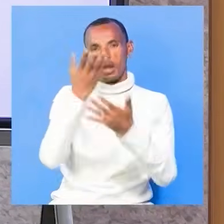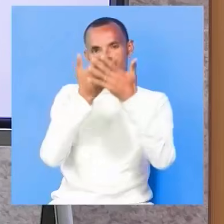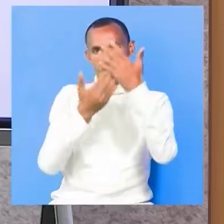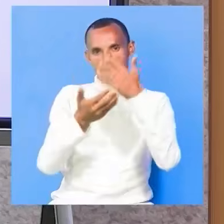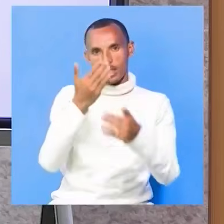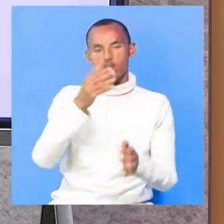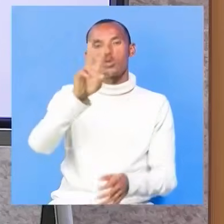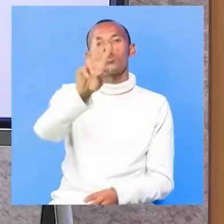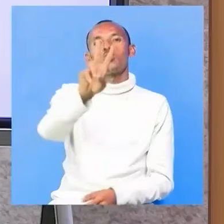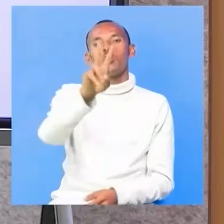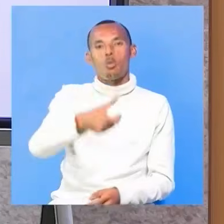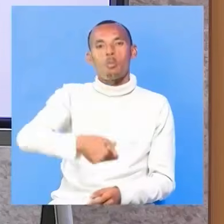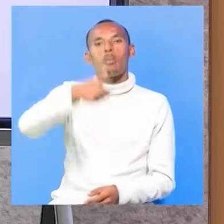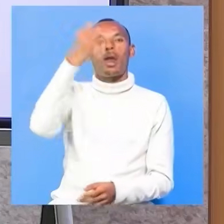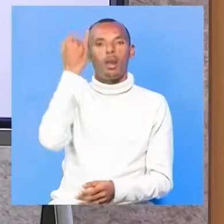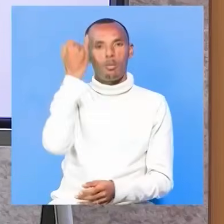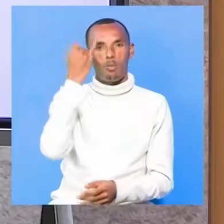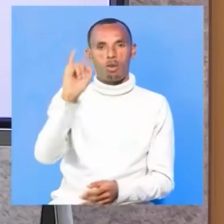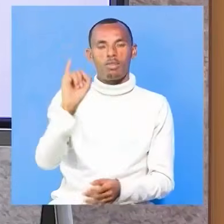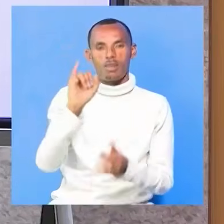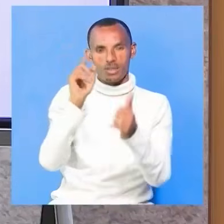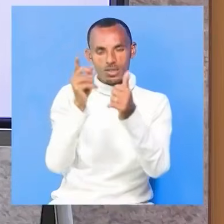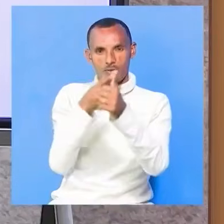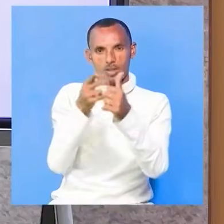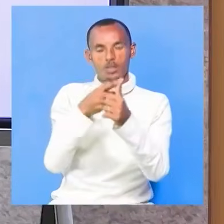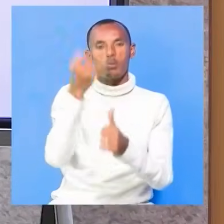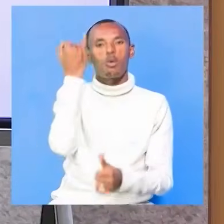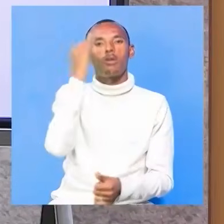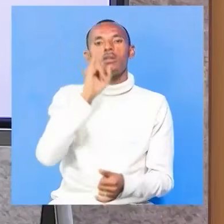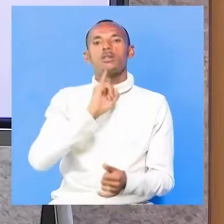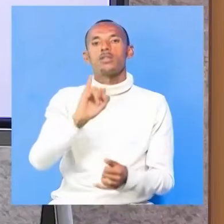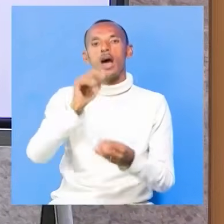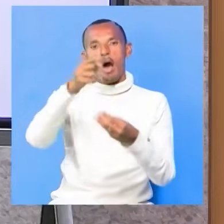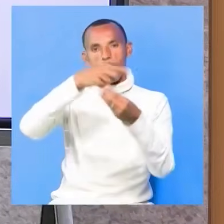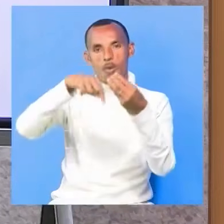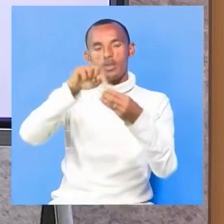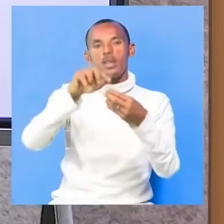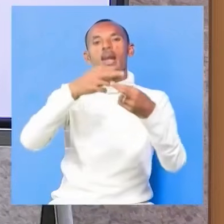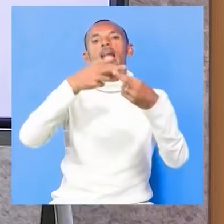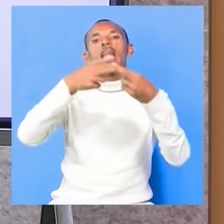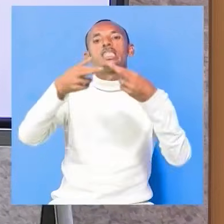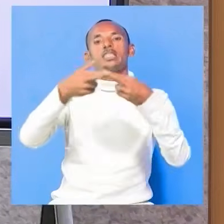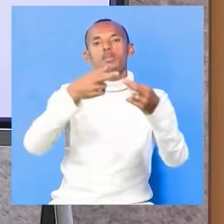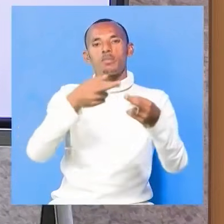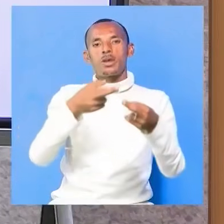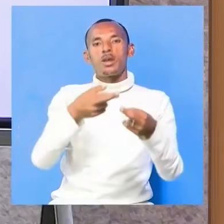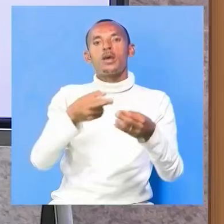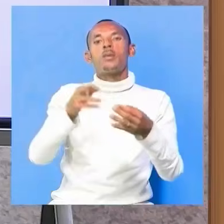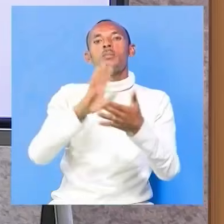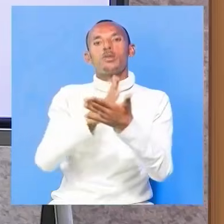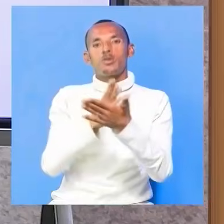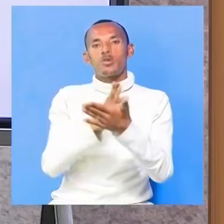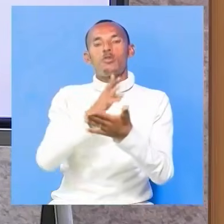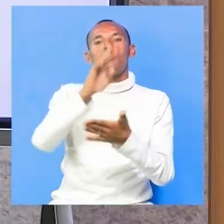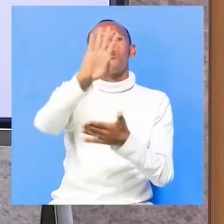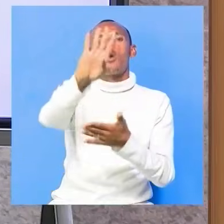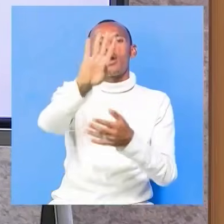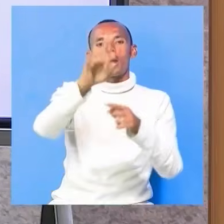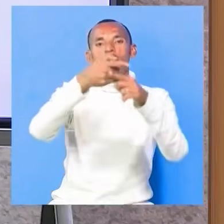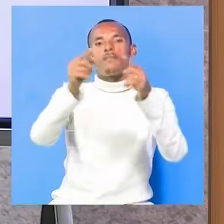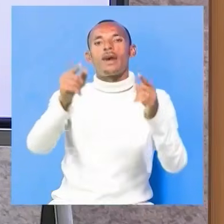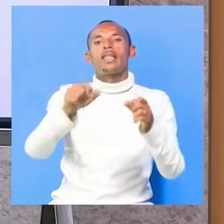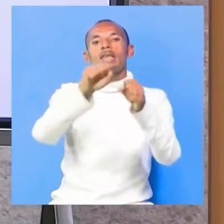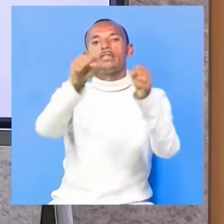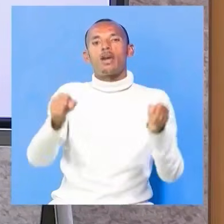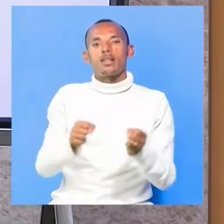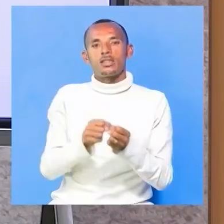will discuss two main points. The first point is about the relationship between four different